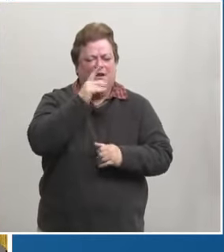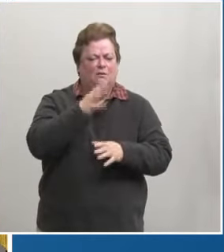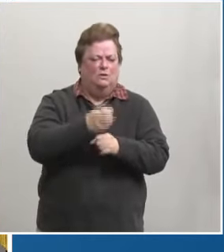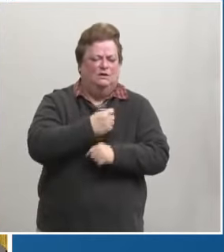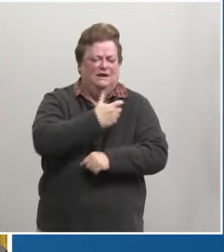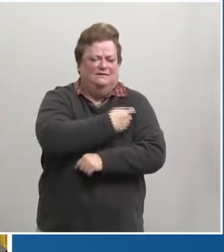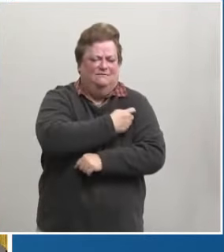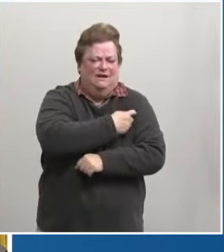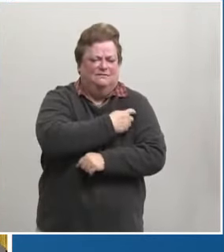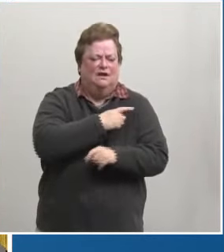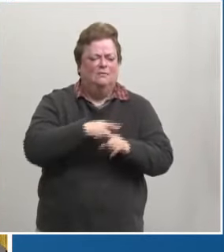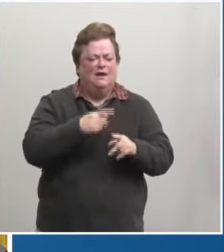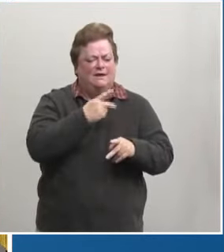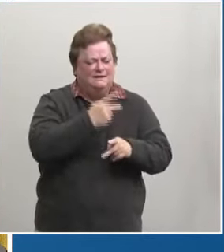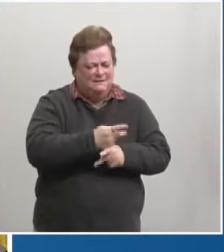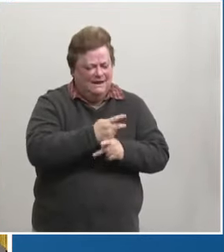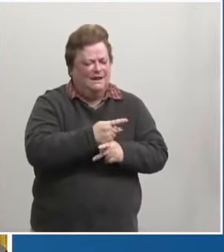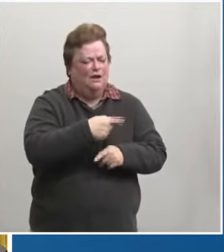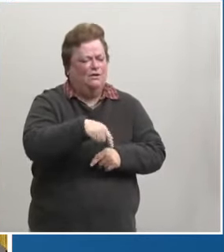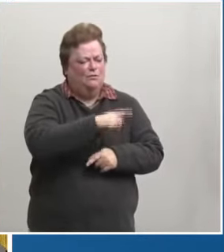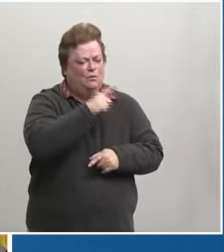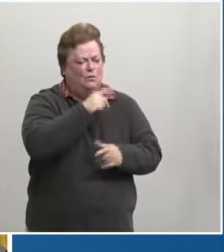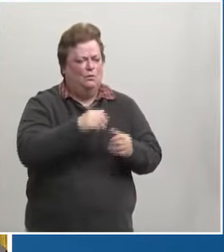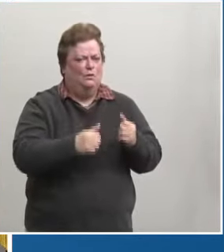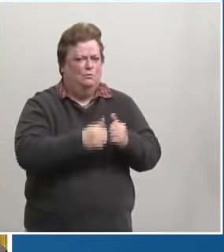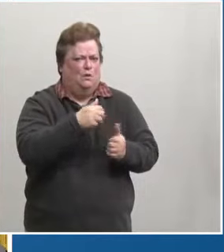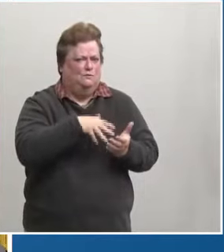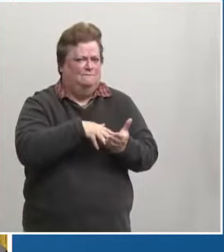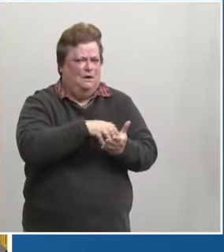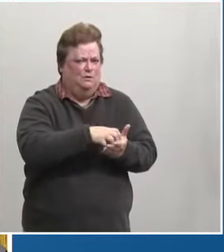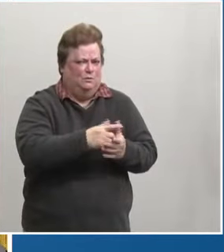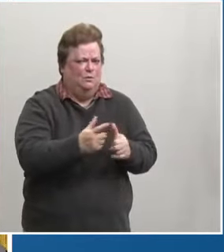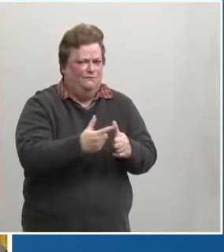Let's take care of those who are the most vulnerable first.